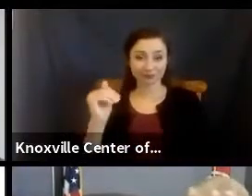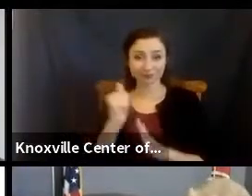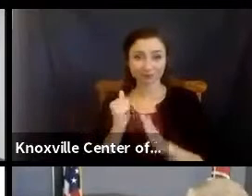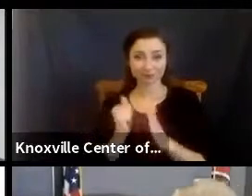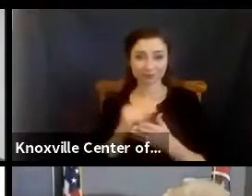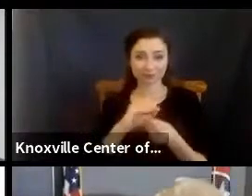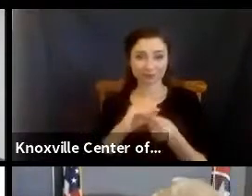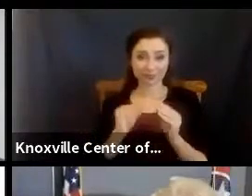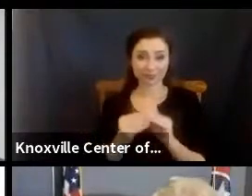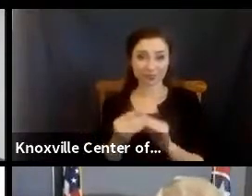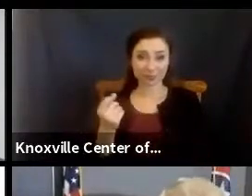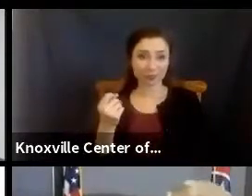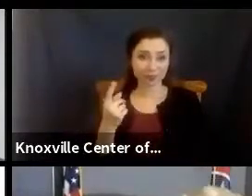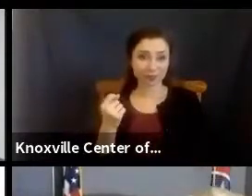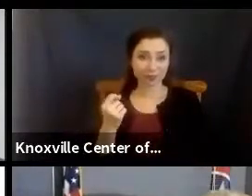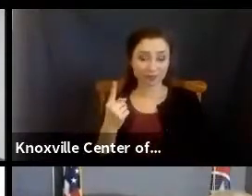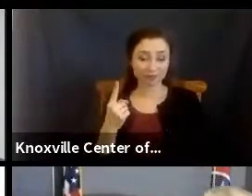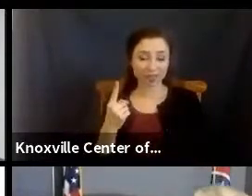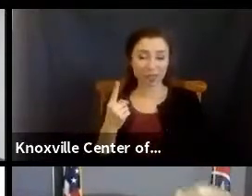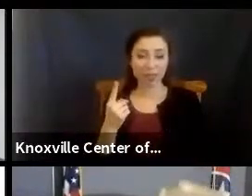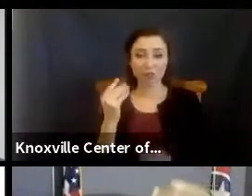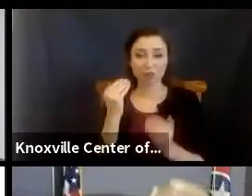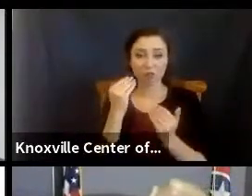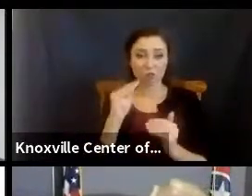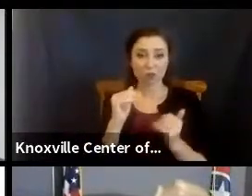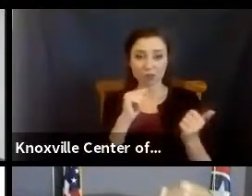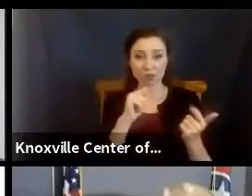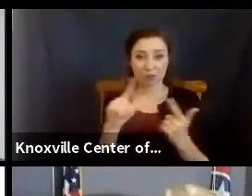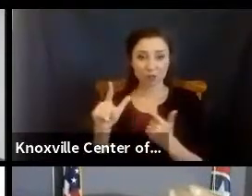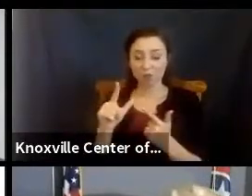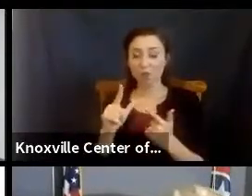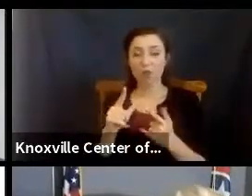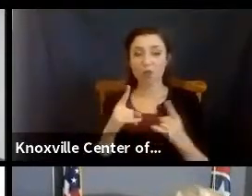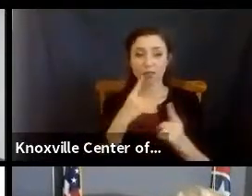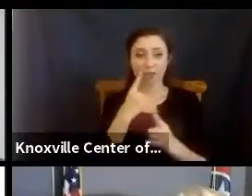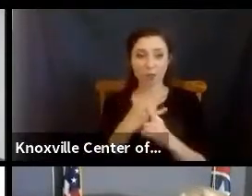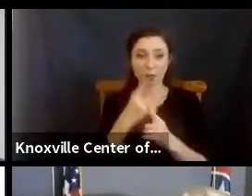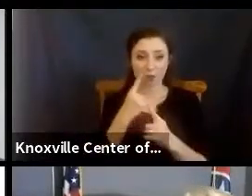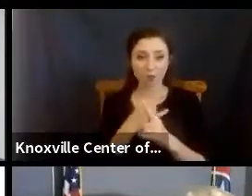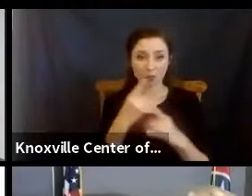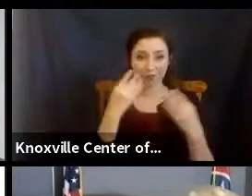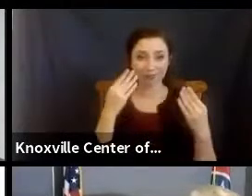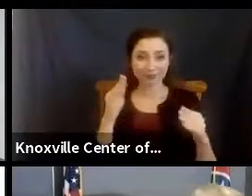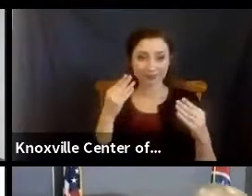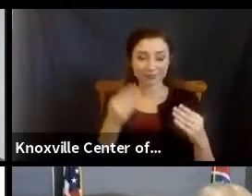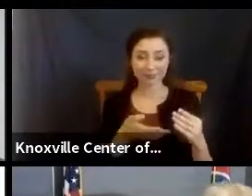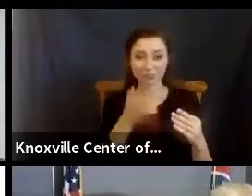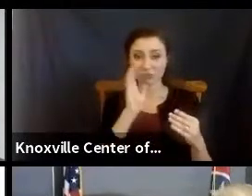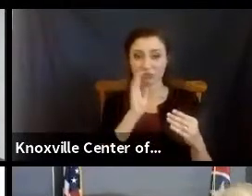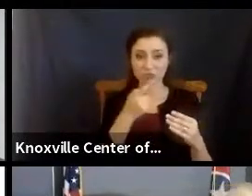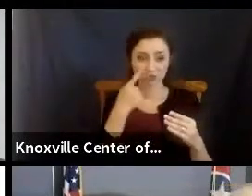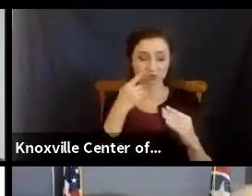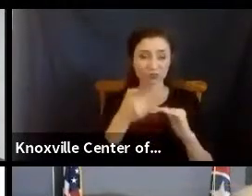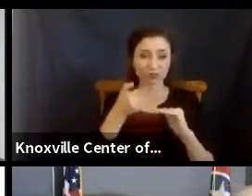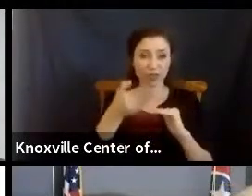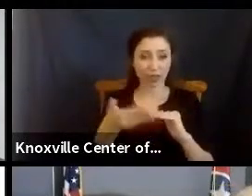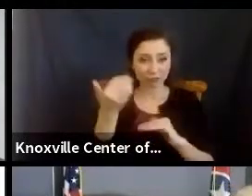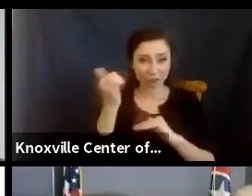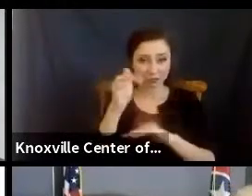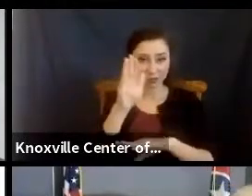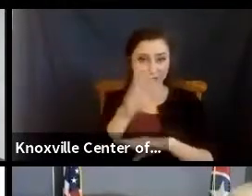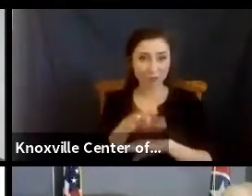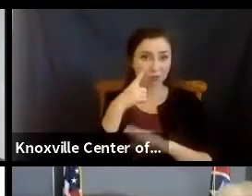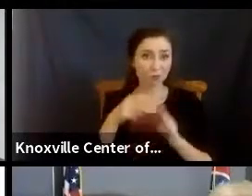number 11, restriction of all alcohol sales and consumption after 10 p.m. For review and discussion.